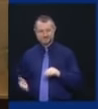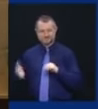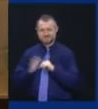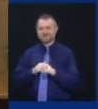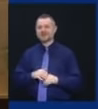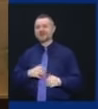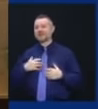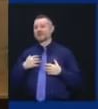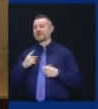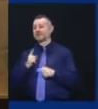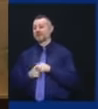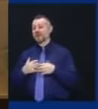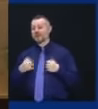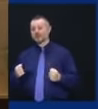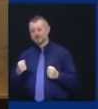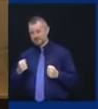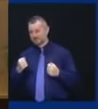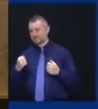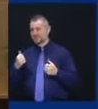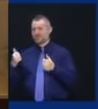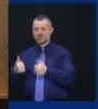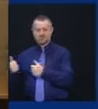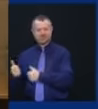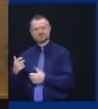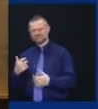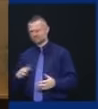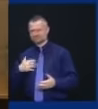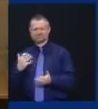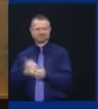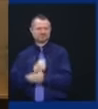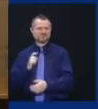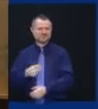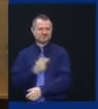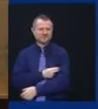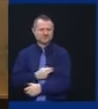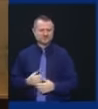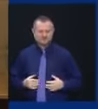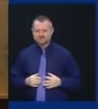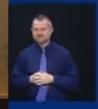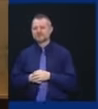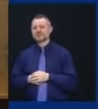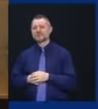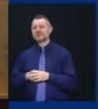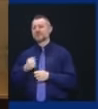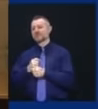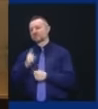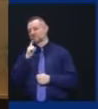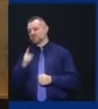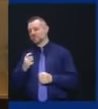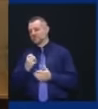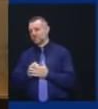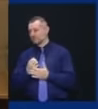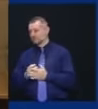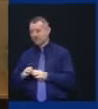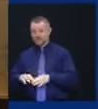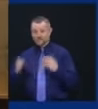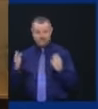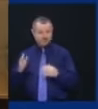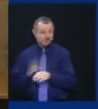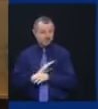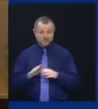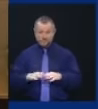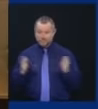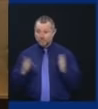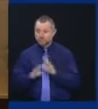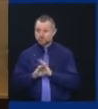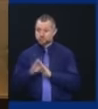high. So we have to take advantage of this. We want to make sure that we're opening up our economy and that our community is